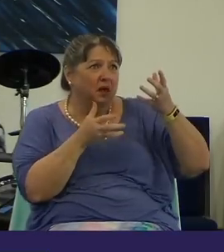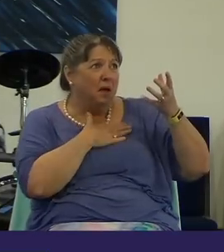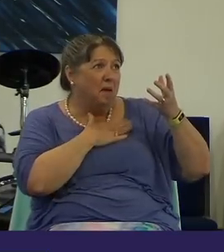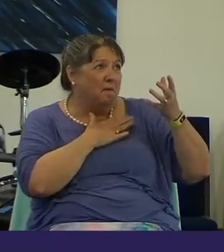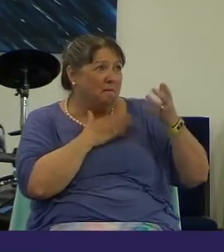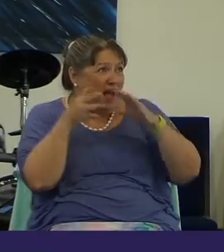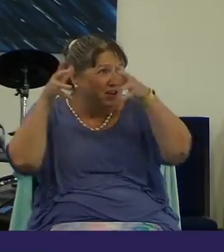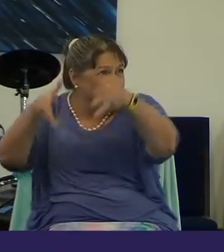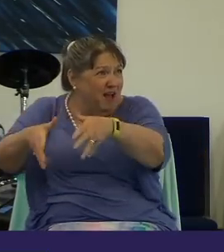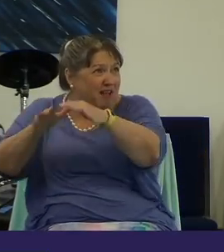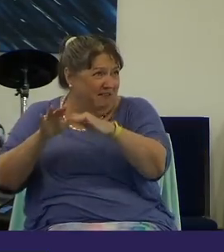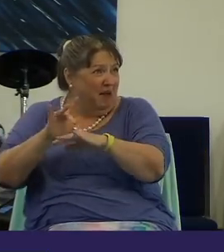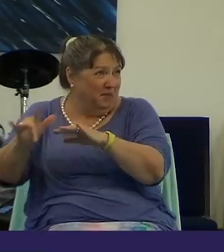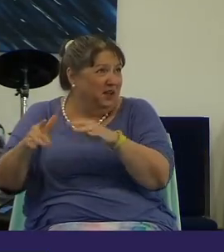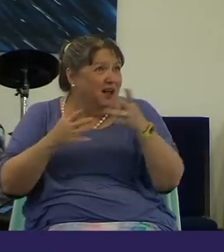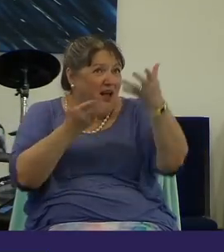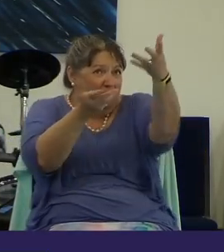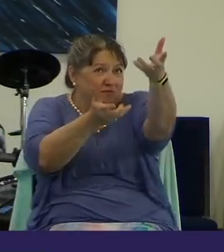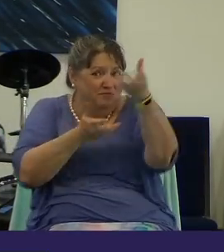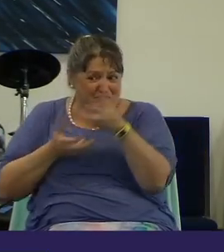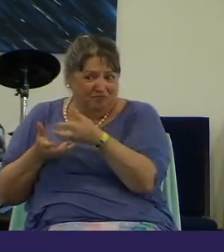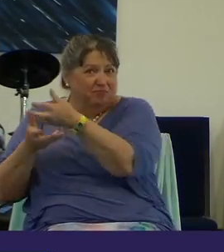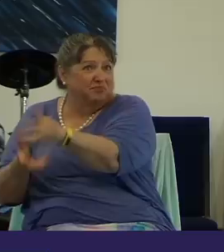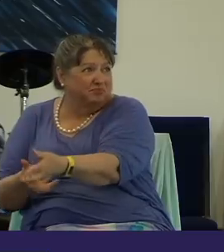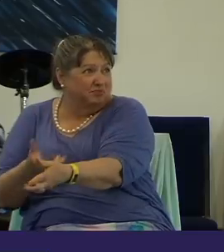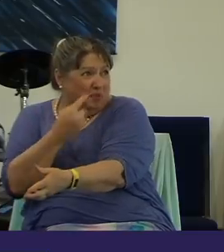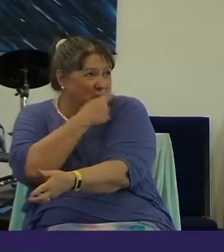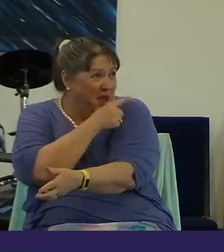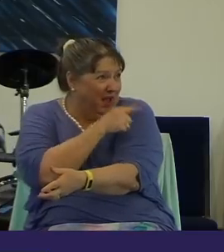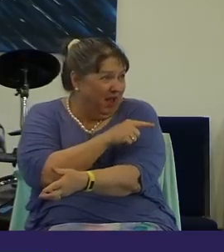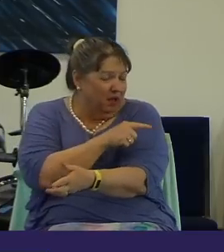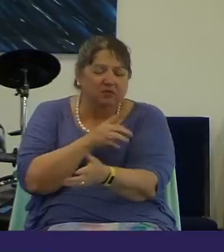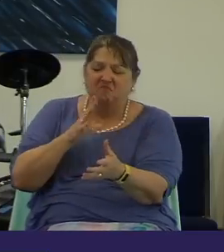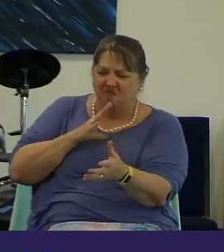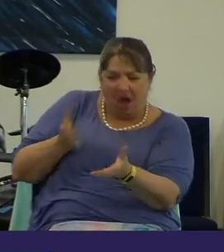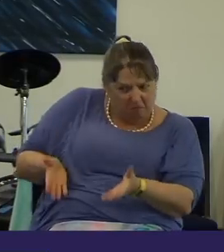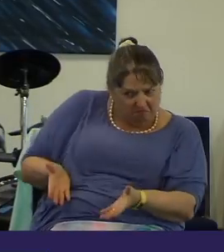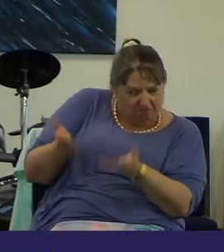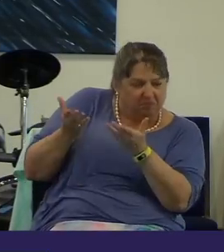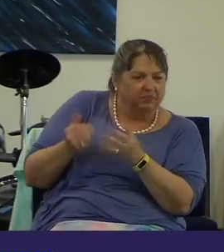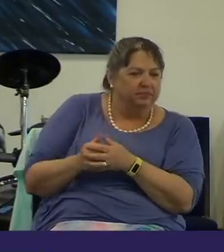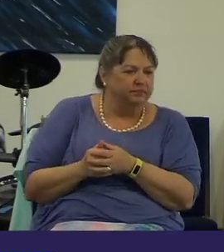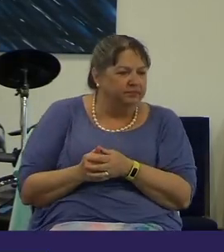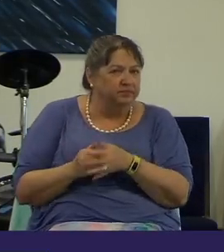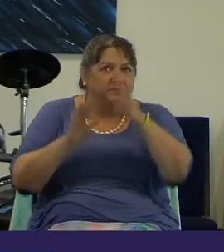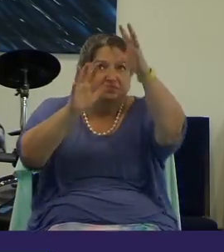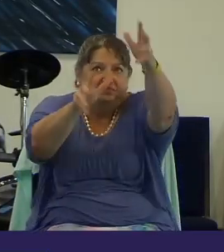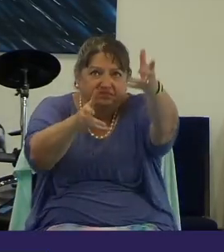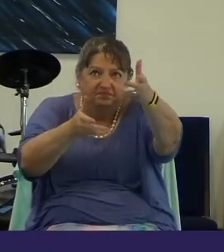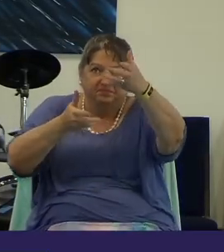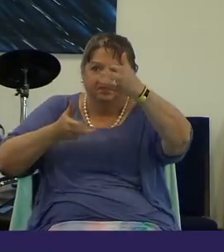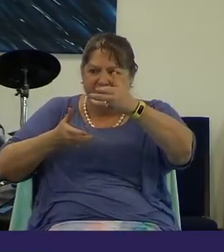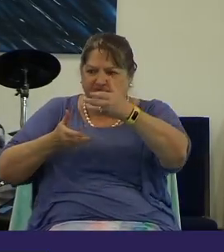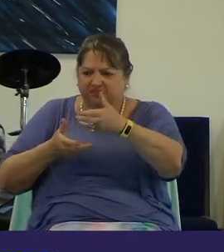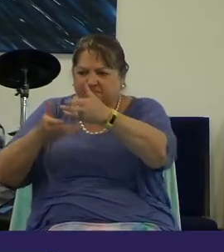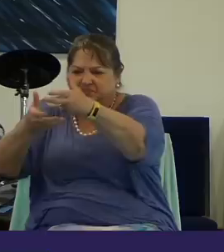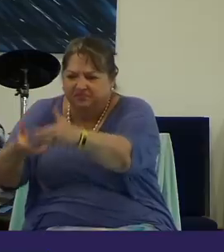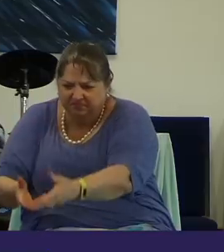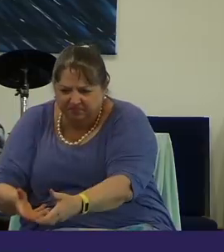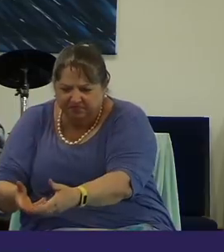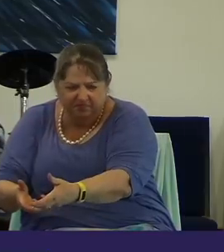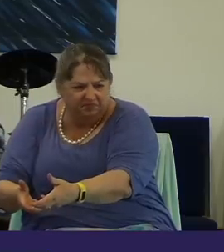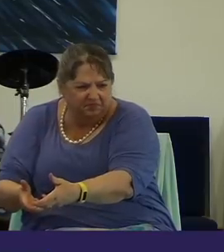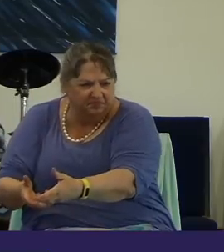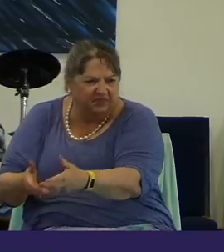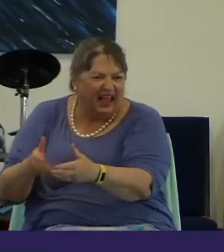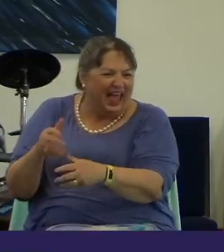out of the rock. He rolled a stone, a big stone, in front of the entrance to the tomb and went away. It was easy to